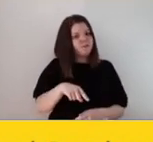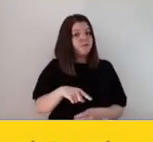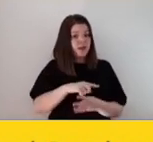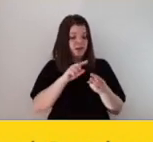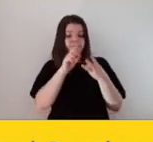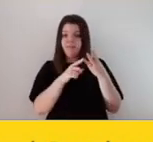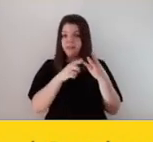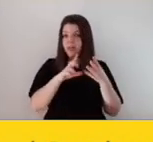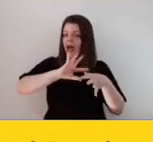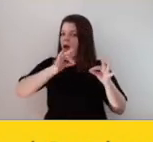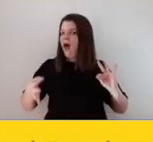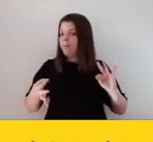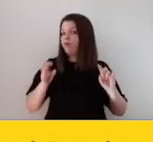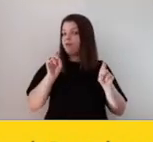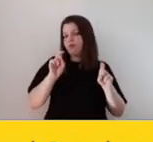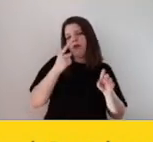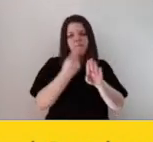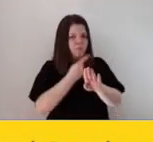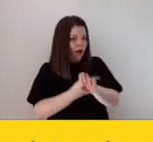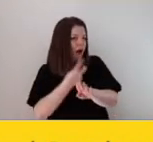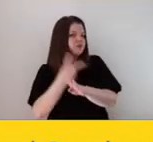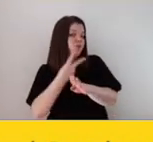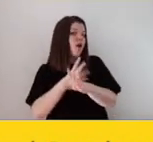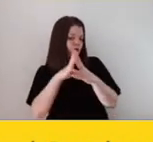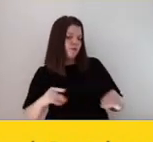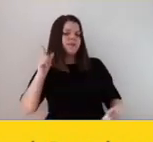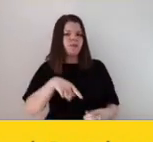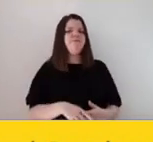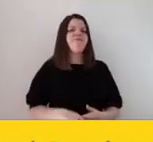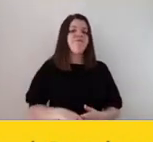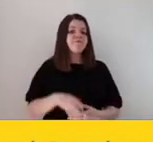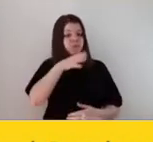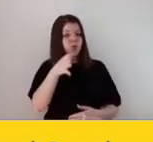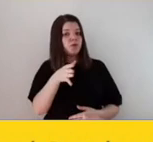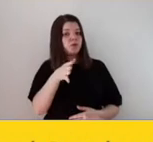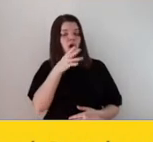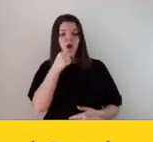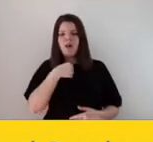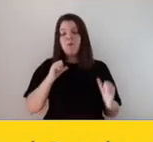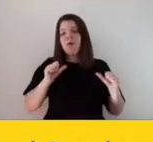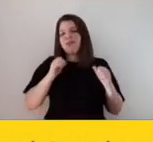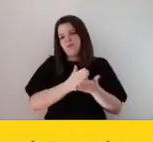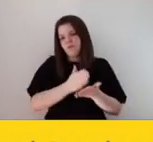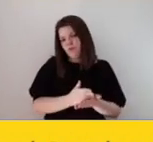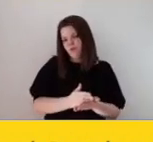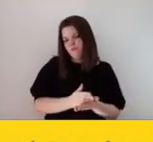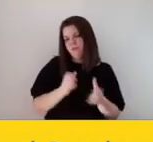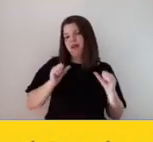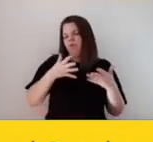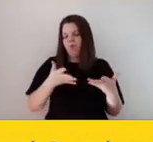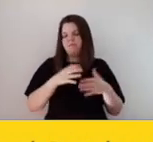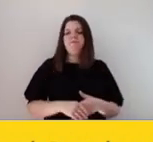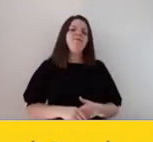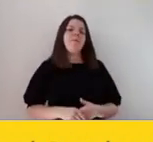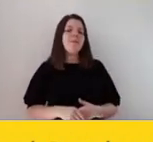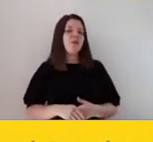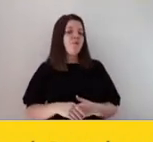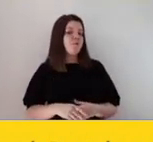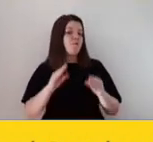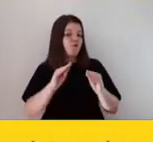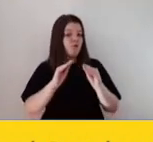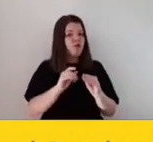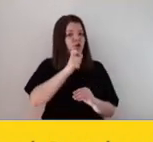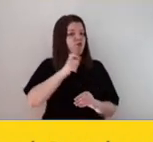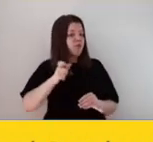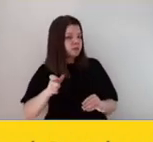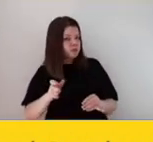teacher, and a lot of friends are teachers. Primary school, secondary school, university. So I